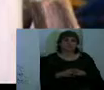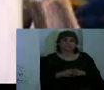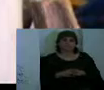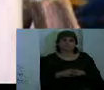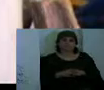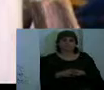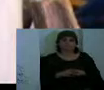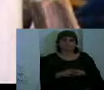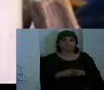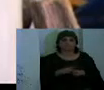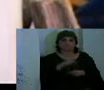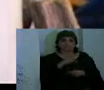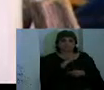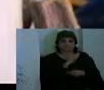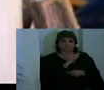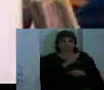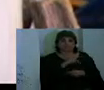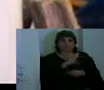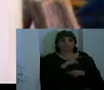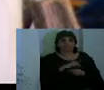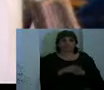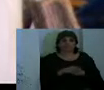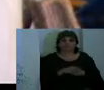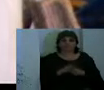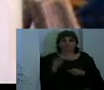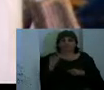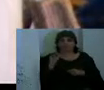Troy Perry, Nancy Wilson,